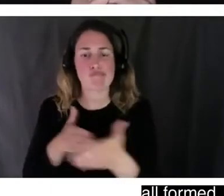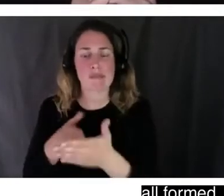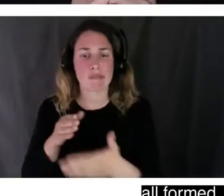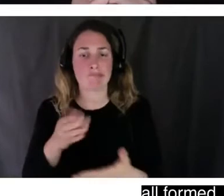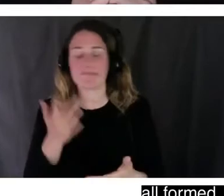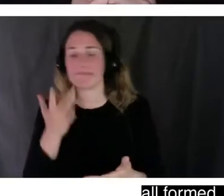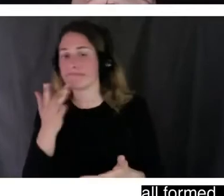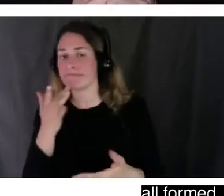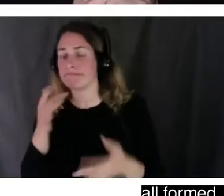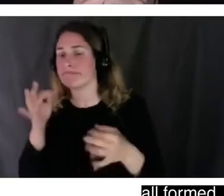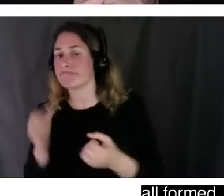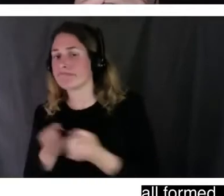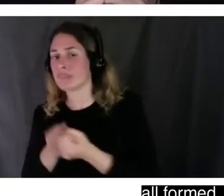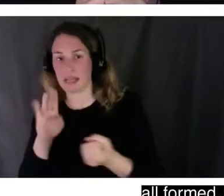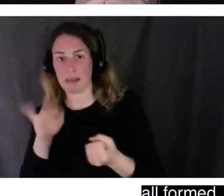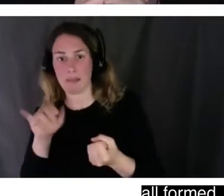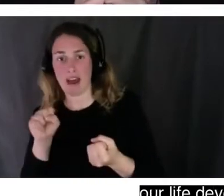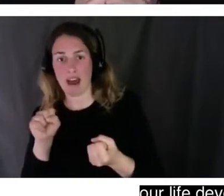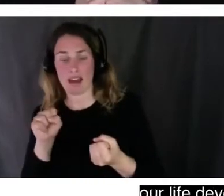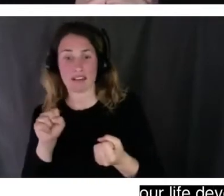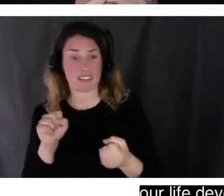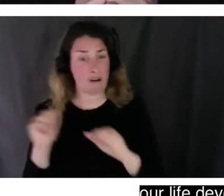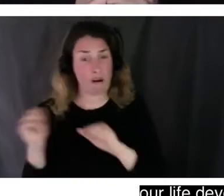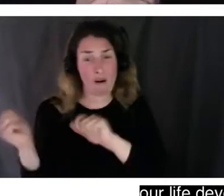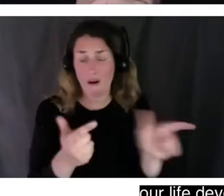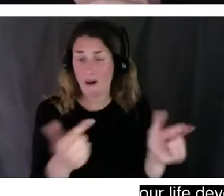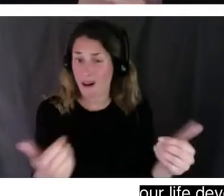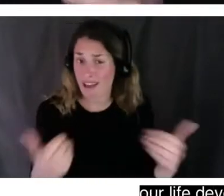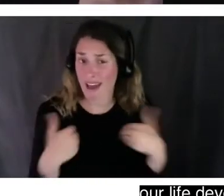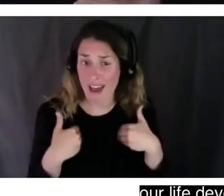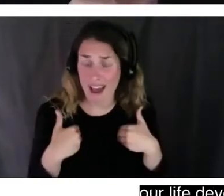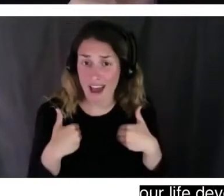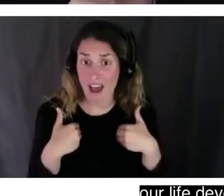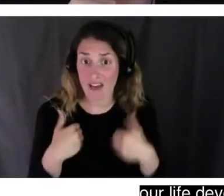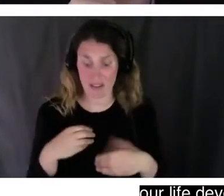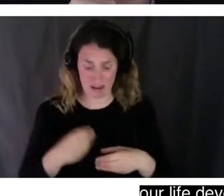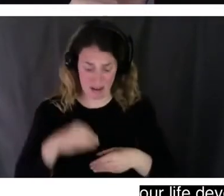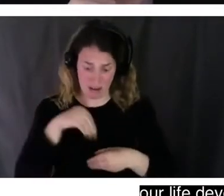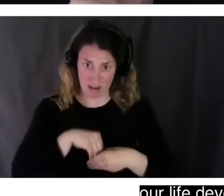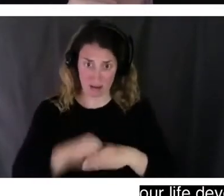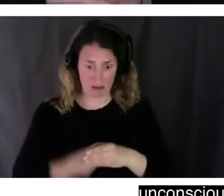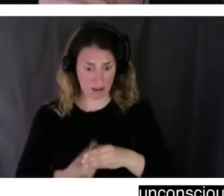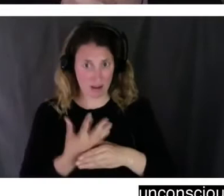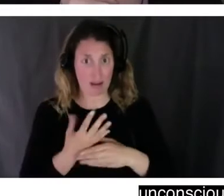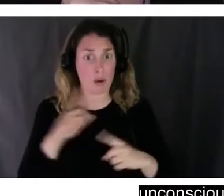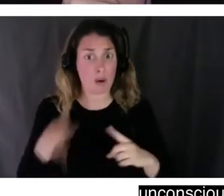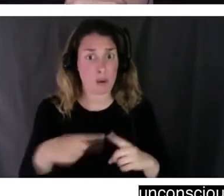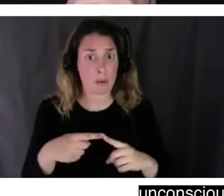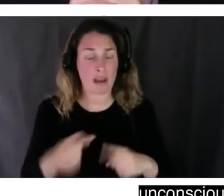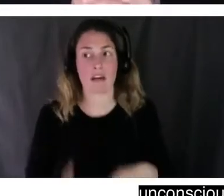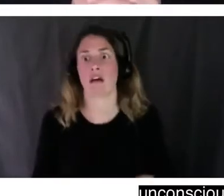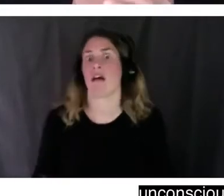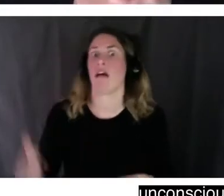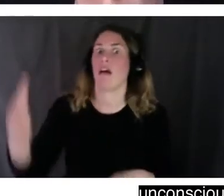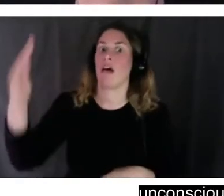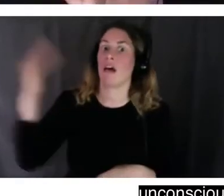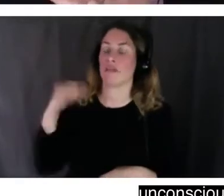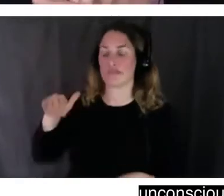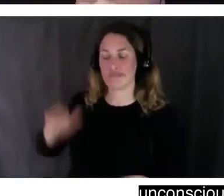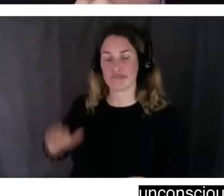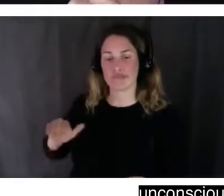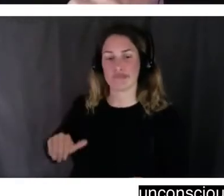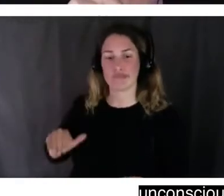formed often from a very early stage of our life development, our sets of unconscious bias. And